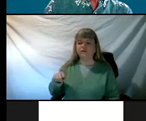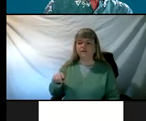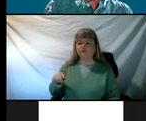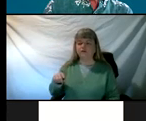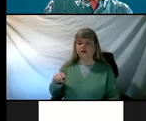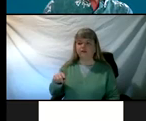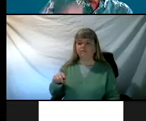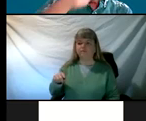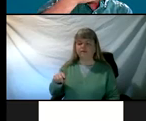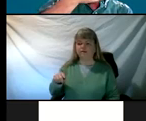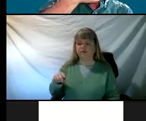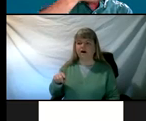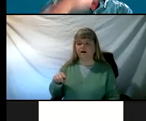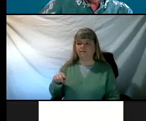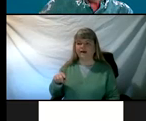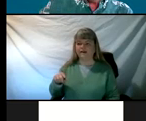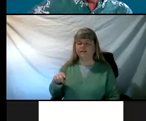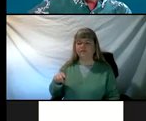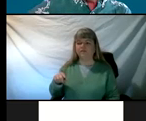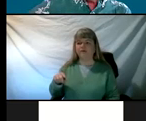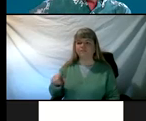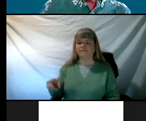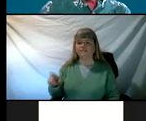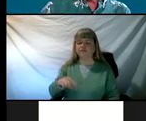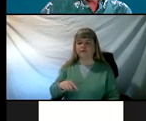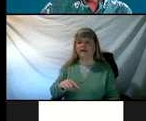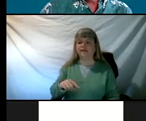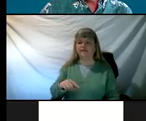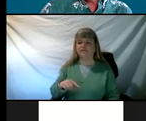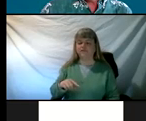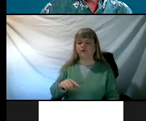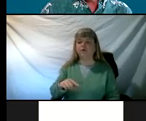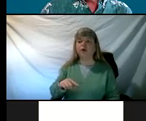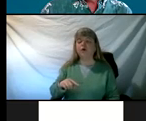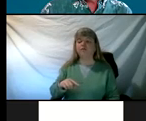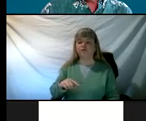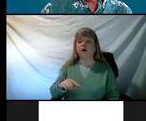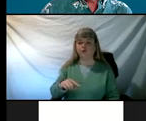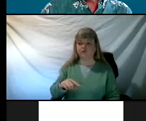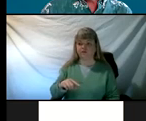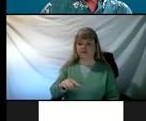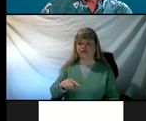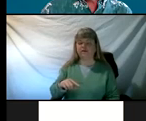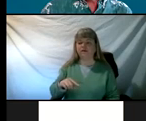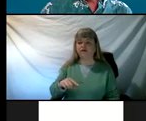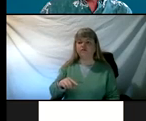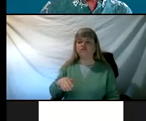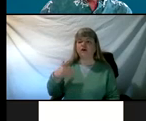live transcript or the automatic closed captions is related to whoever's